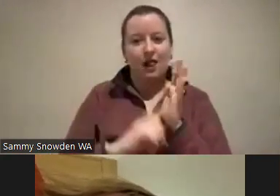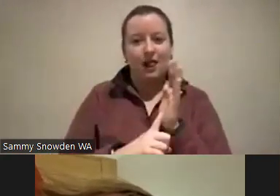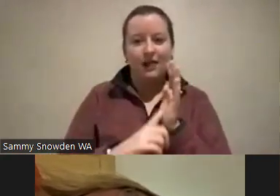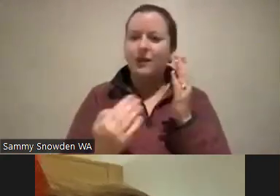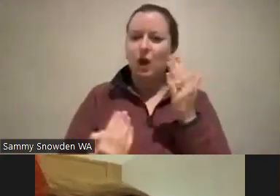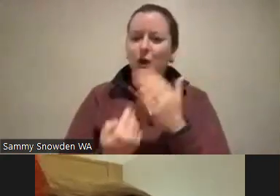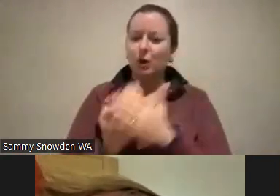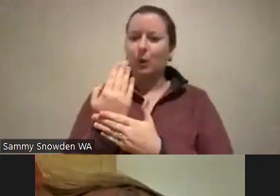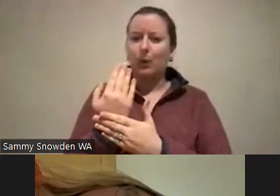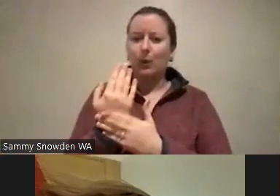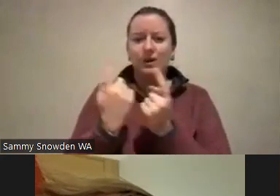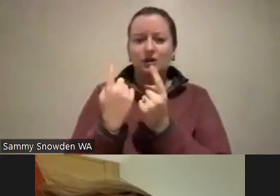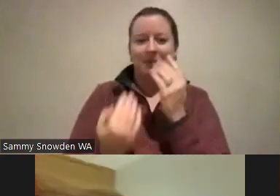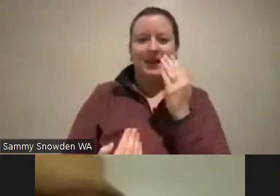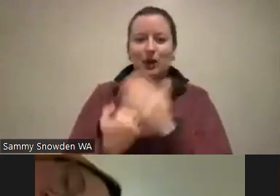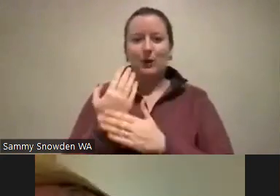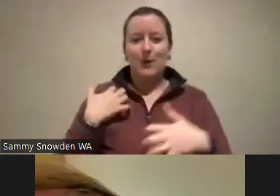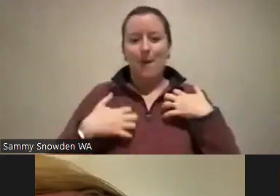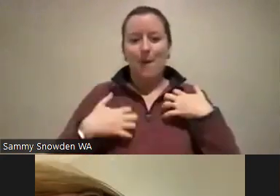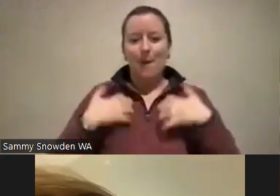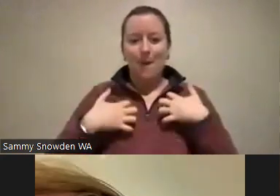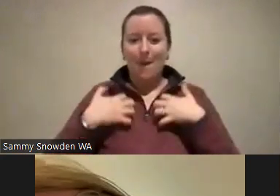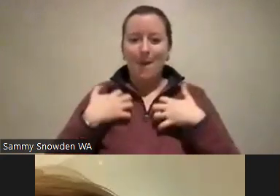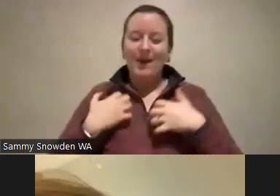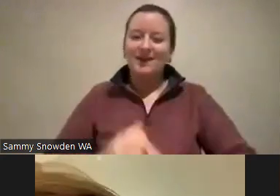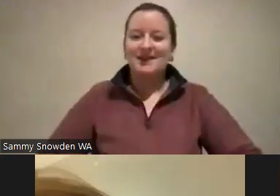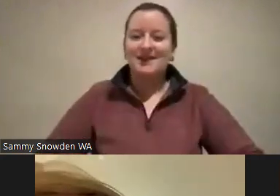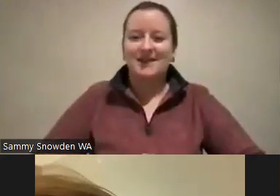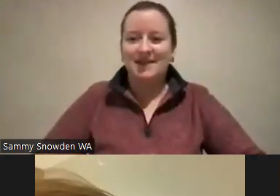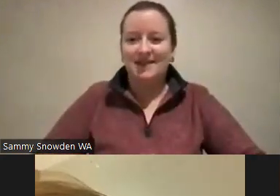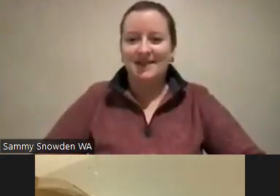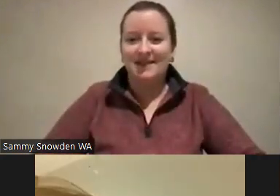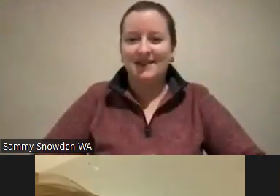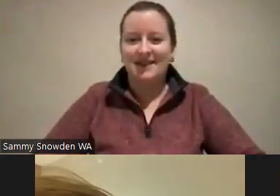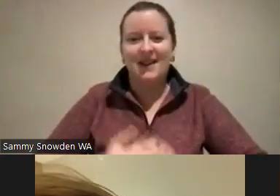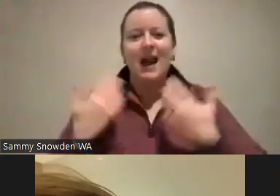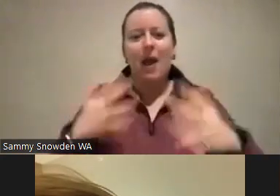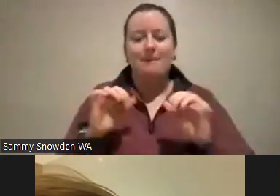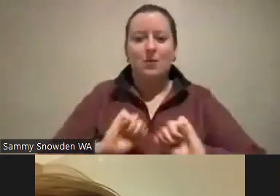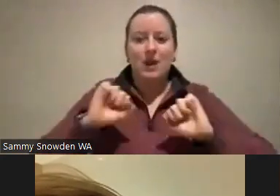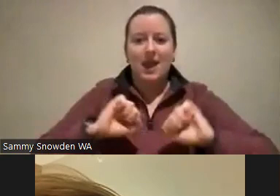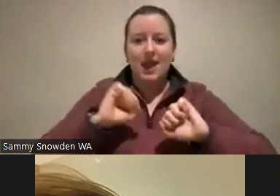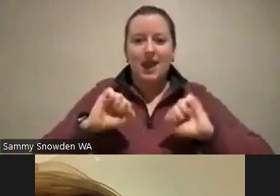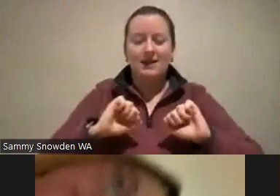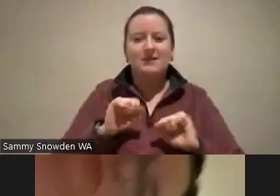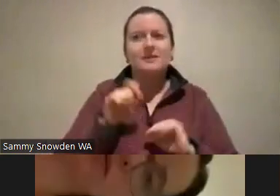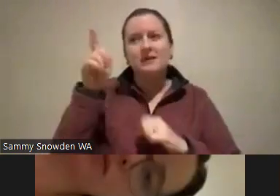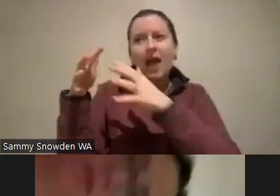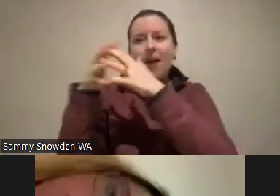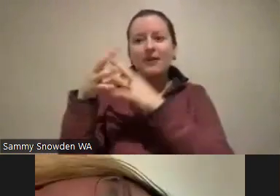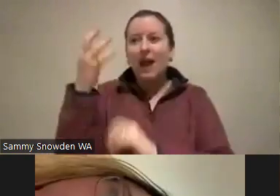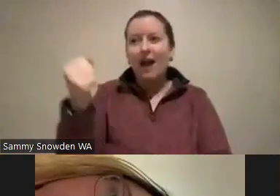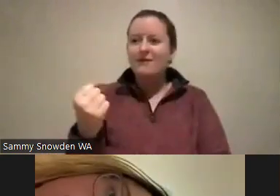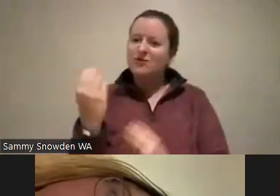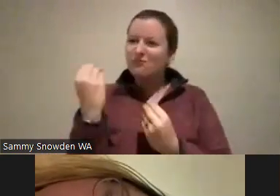about. So we've got an exciting new product, and we've been waiting quite a long time. It's been in America for a while, and it